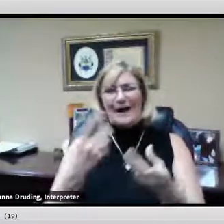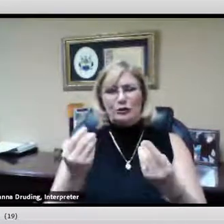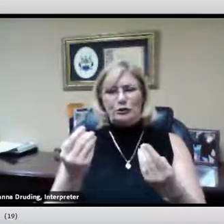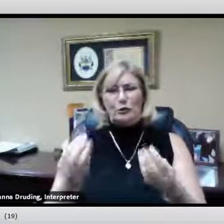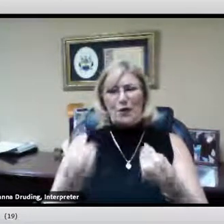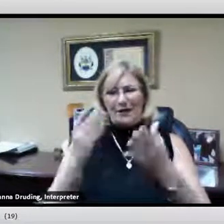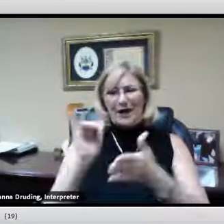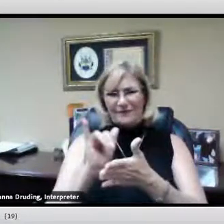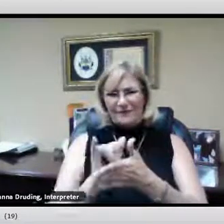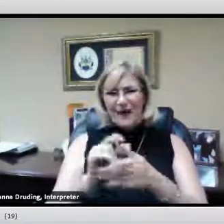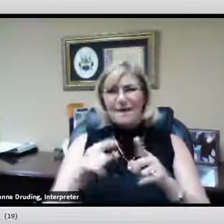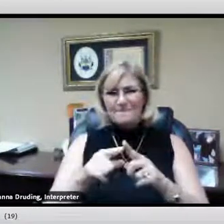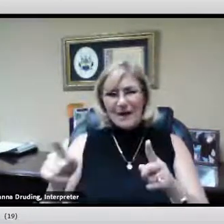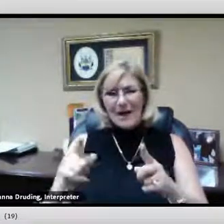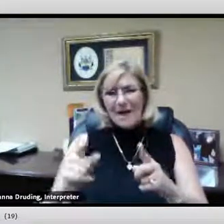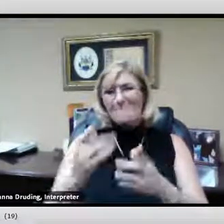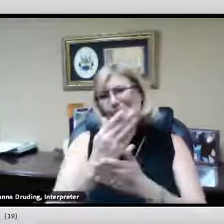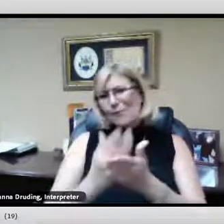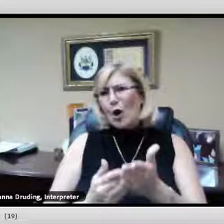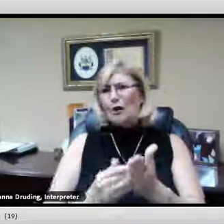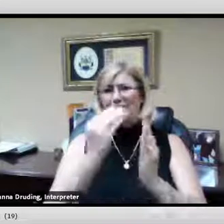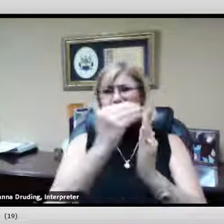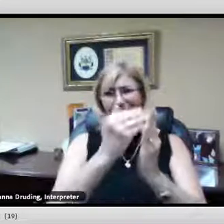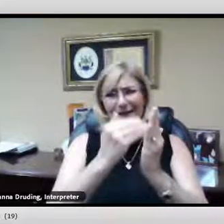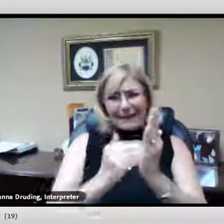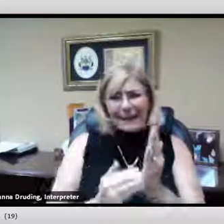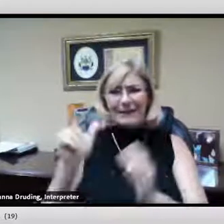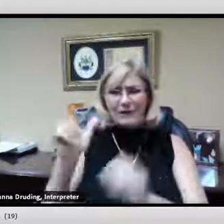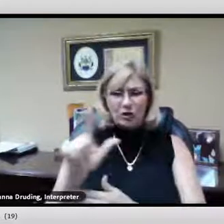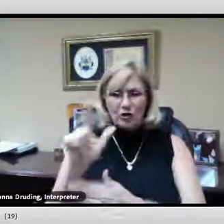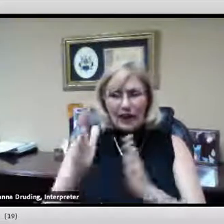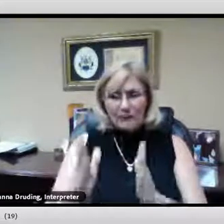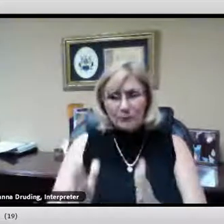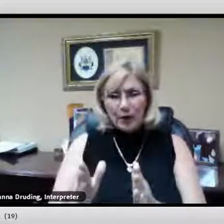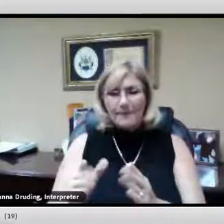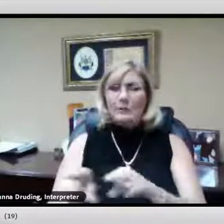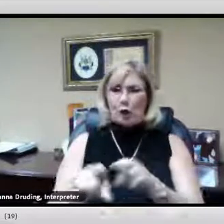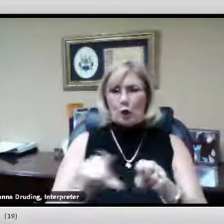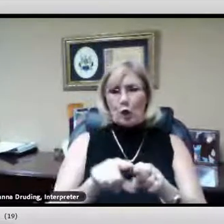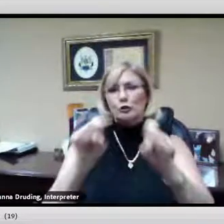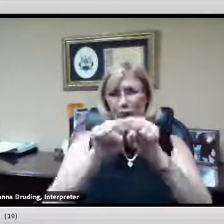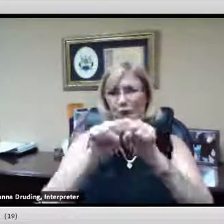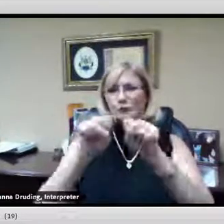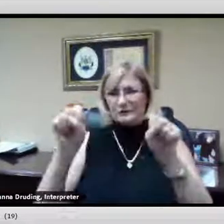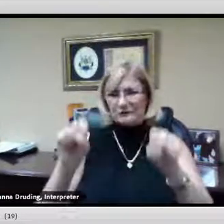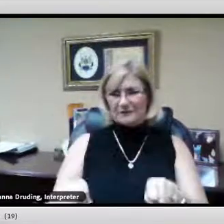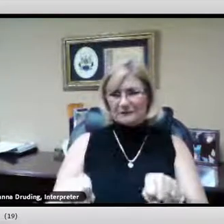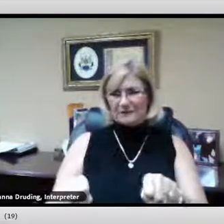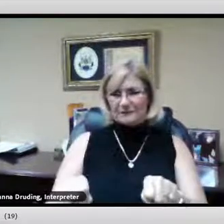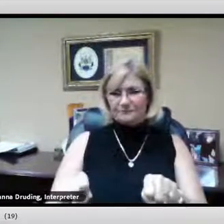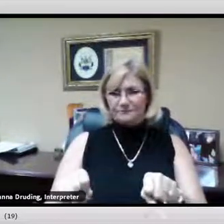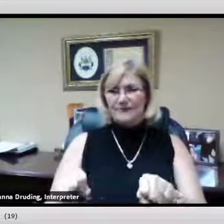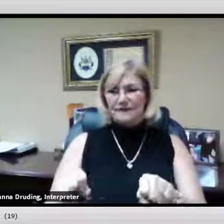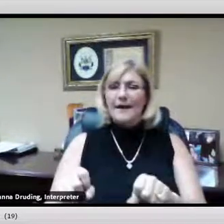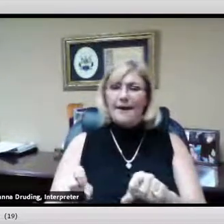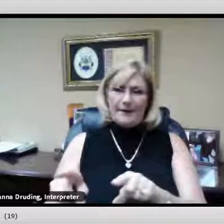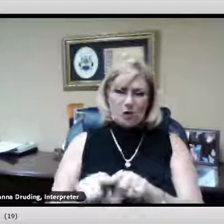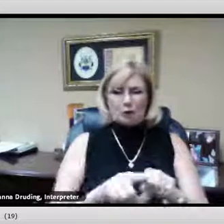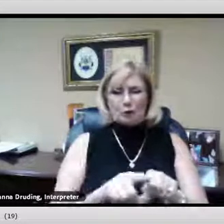more as the catalog librarian, but a lot of it has to do with systems, especially that move to